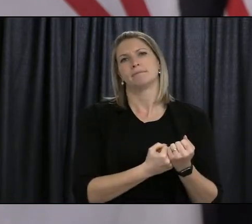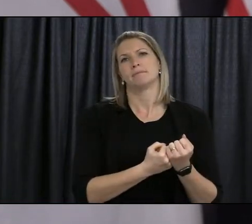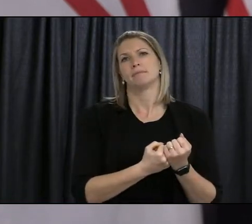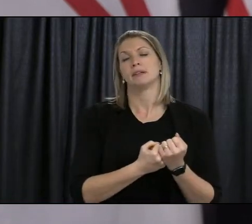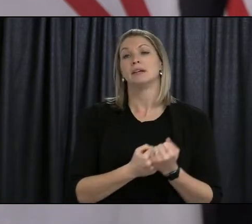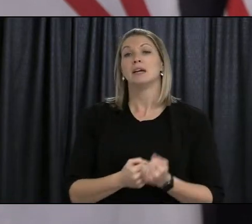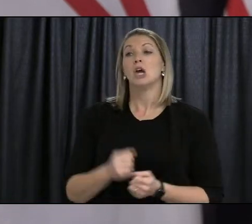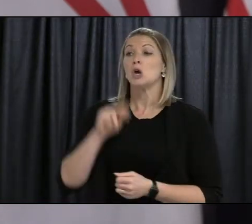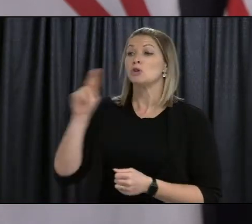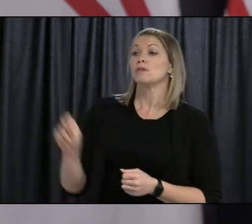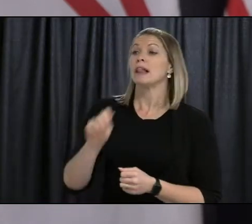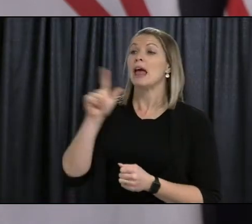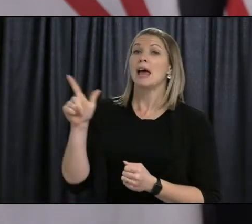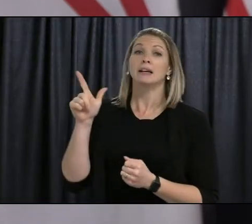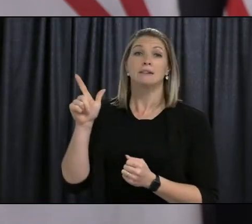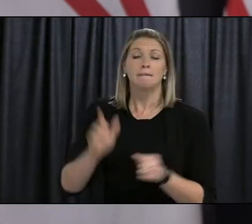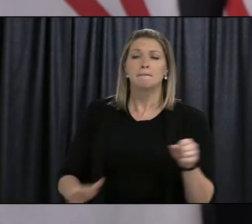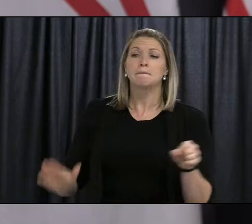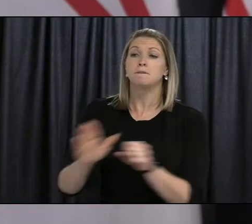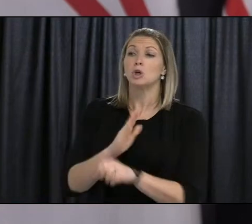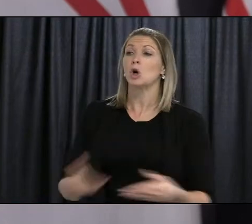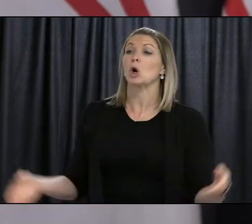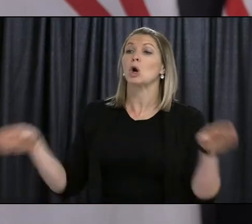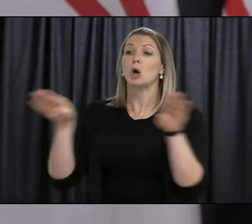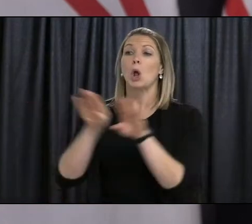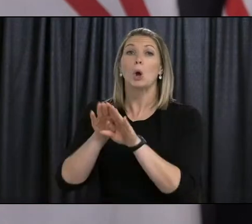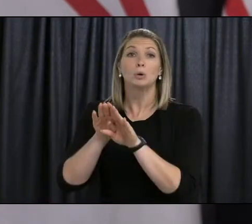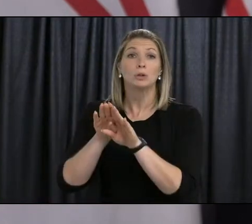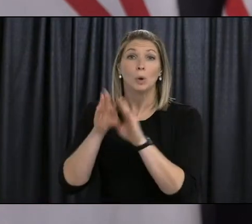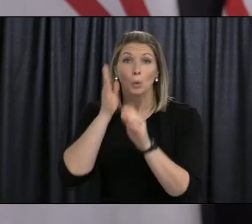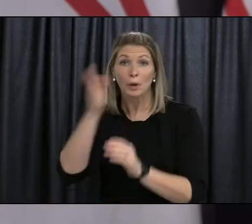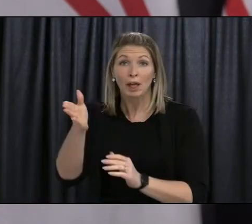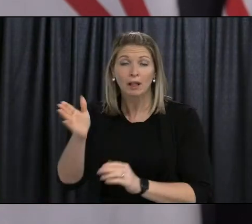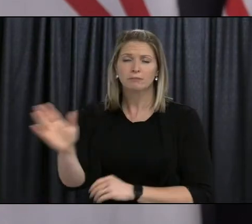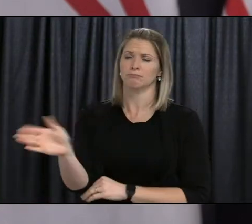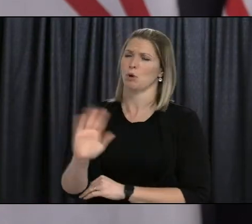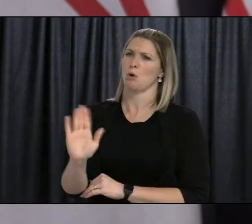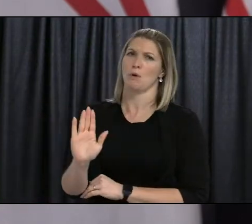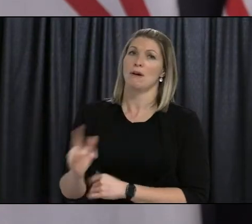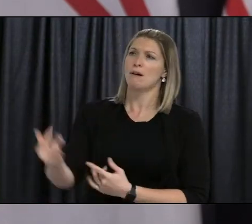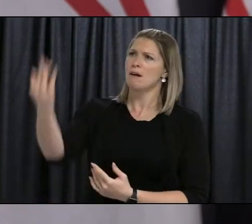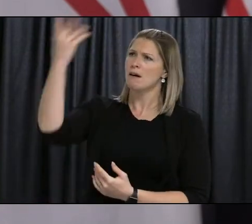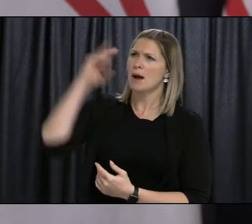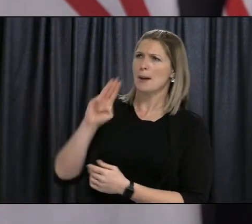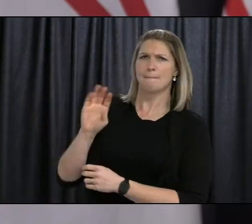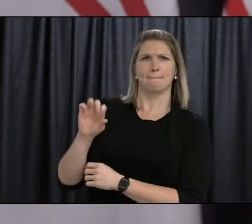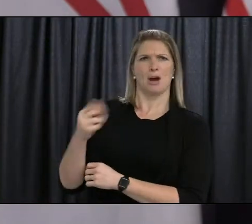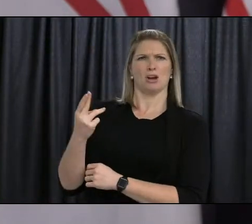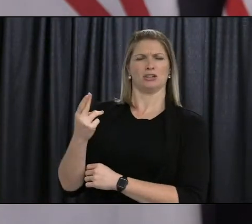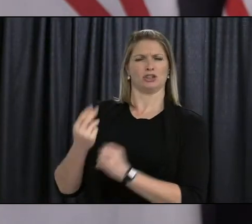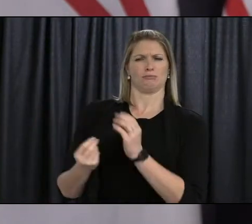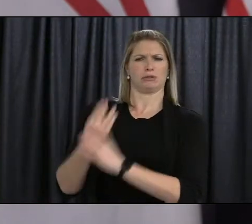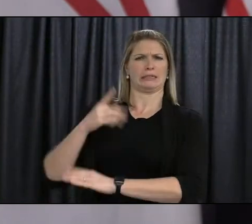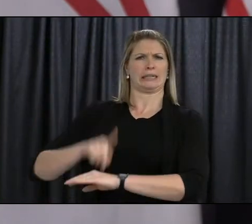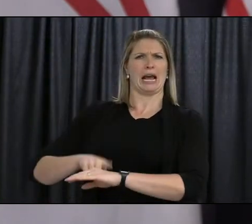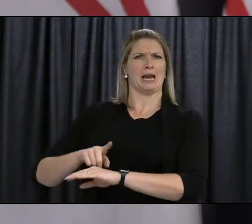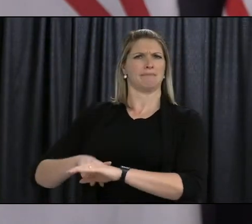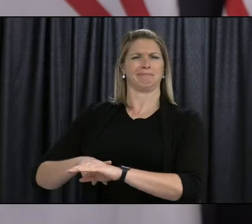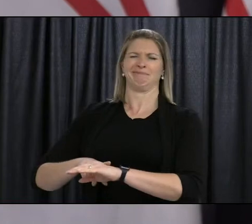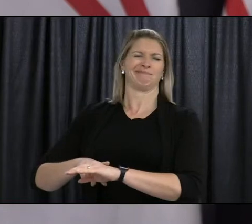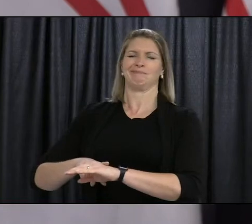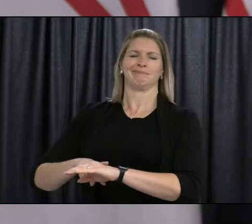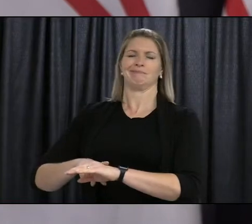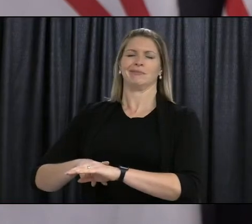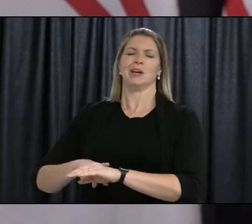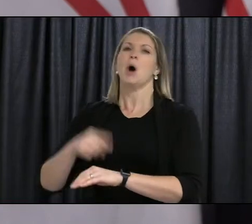shutdowns on the scale we saw in the spring are a last resort. Moving the provincial alert level is an action we would only take if we saw wider